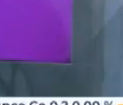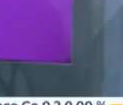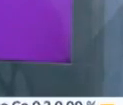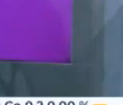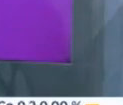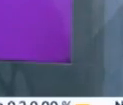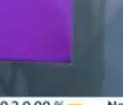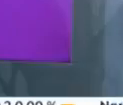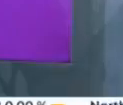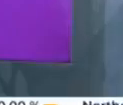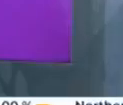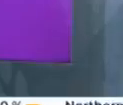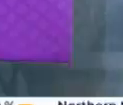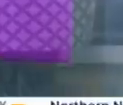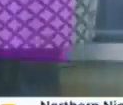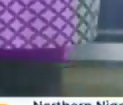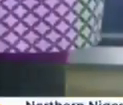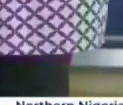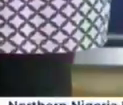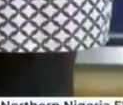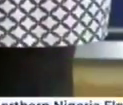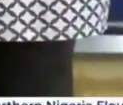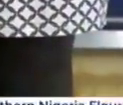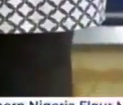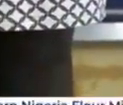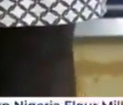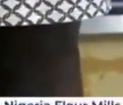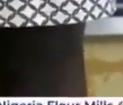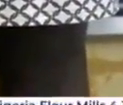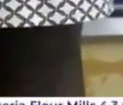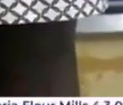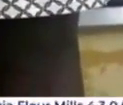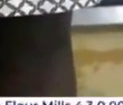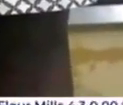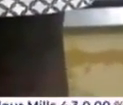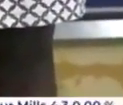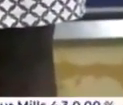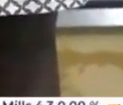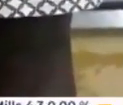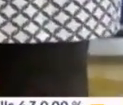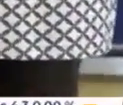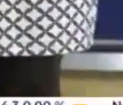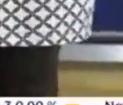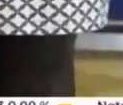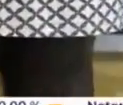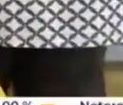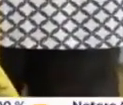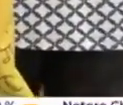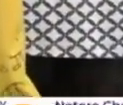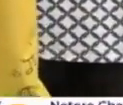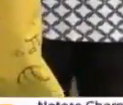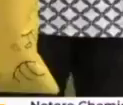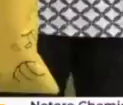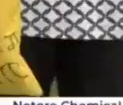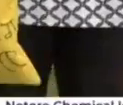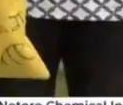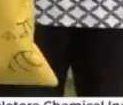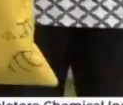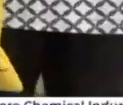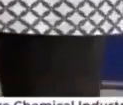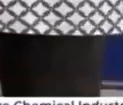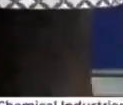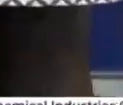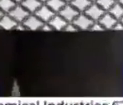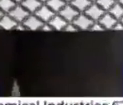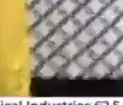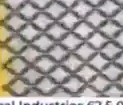name, tell us about the system that you use. Well, it's not meant to be fancy. In fact, it's a very discreet